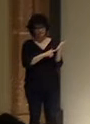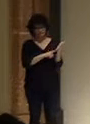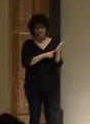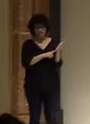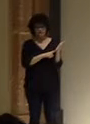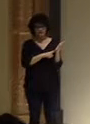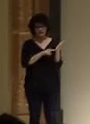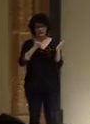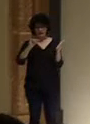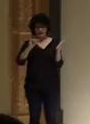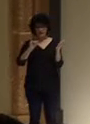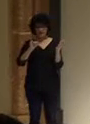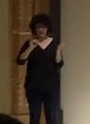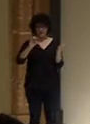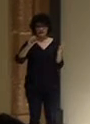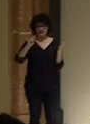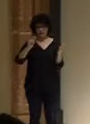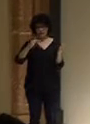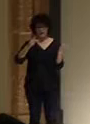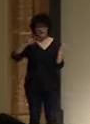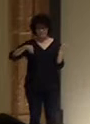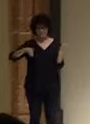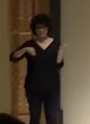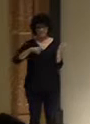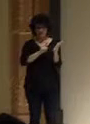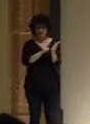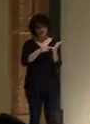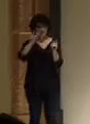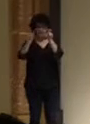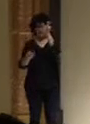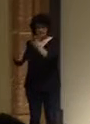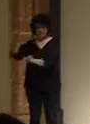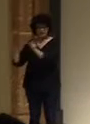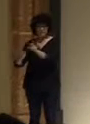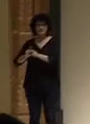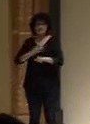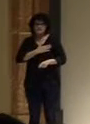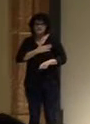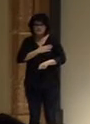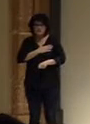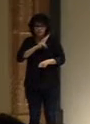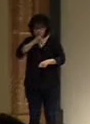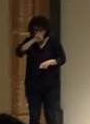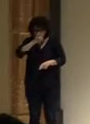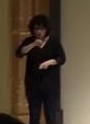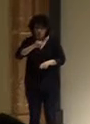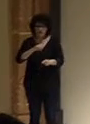IETM seems to be welcomed at yet another crucial moment for the contemporary performing